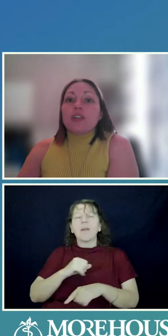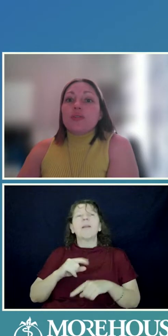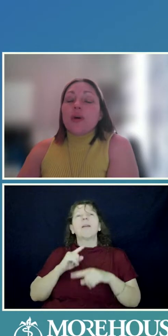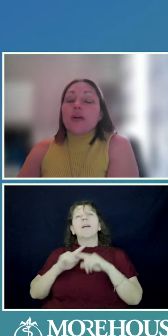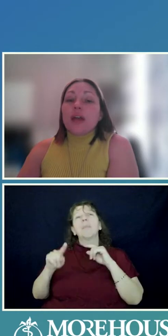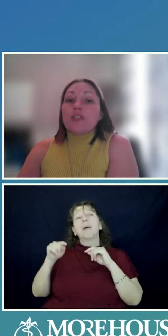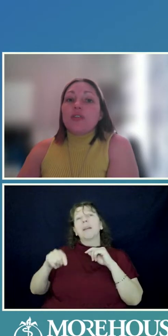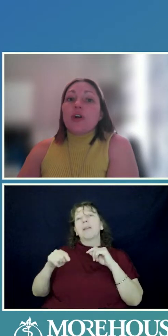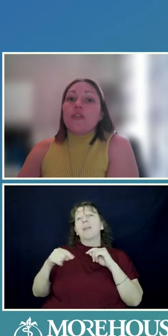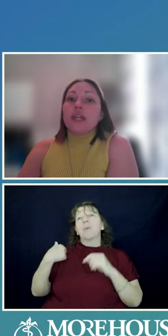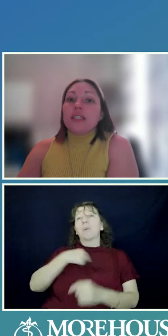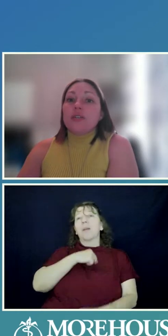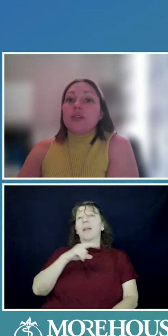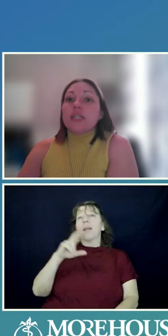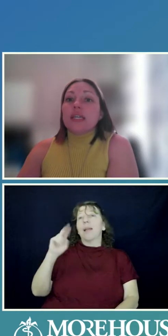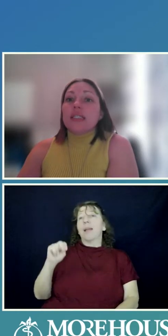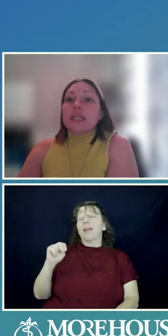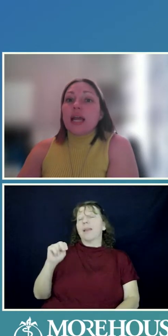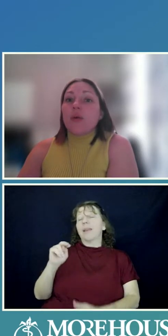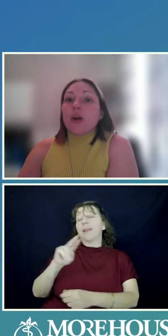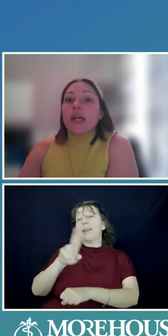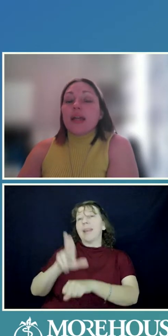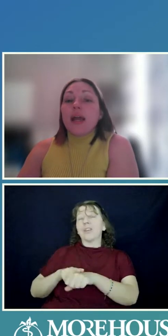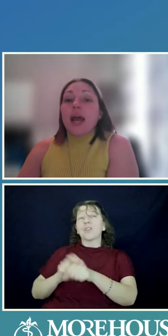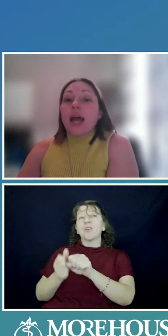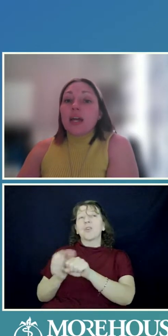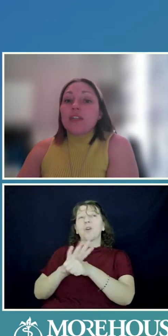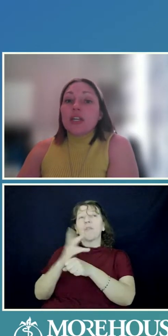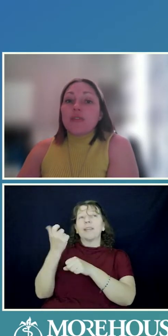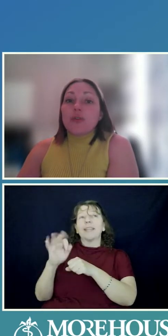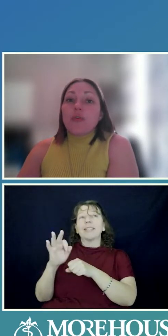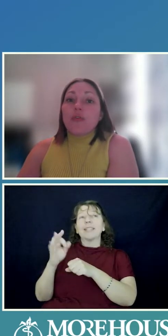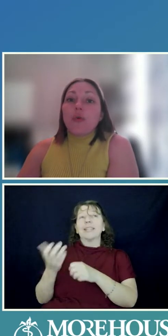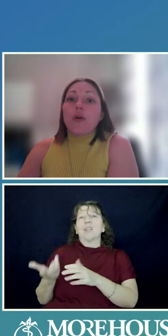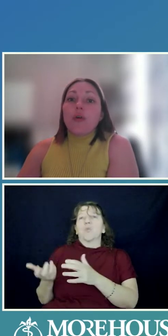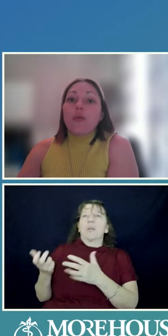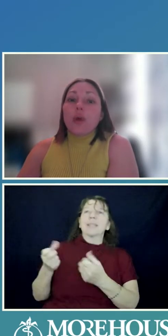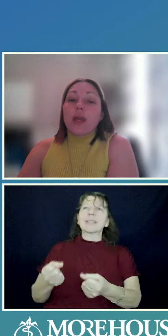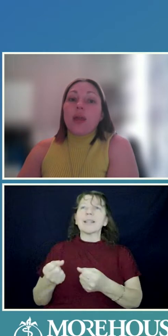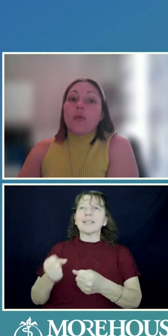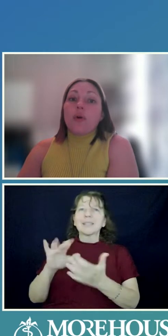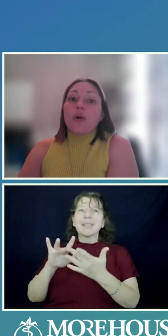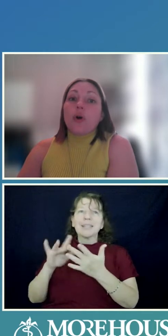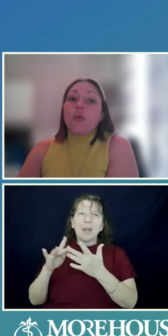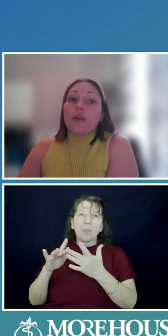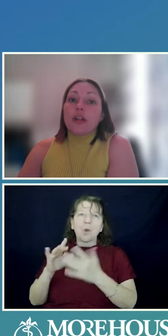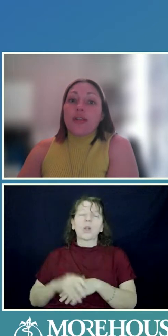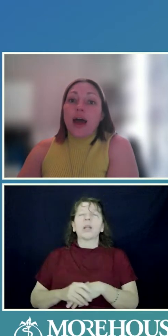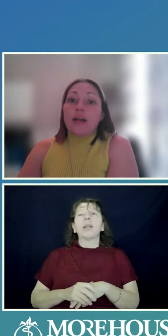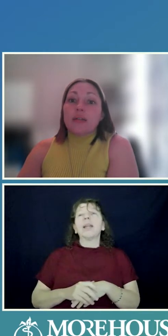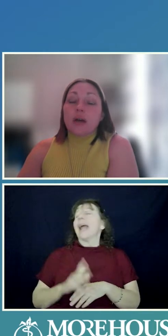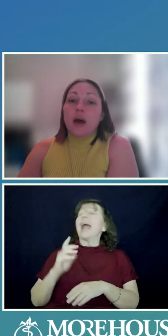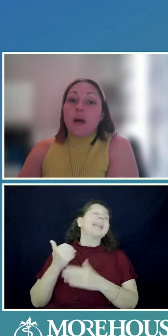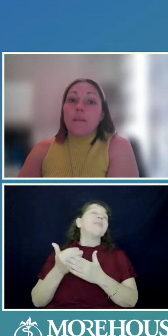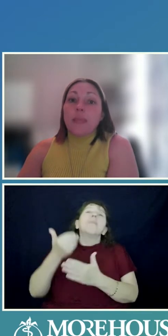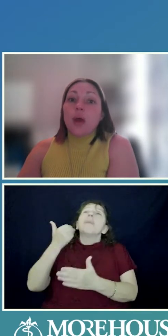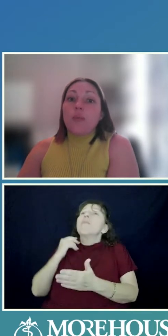the National COVID-19 Resiliency Network, and actually even before we were awarded